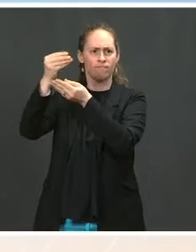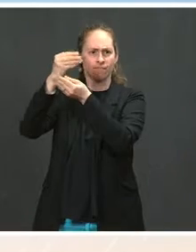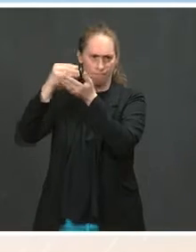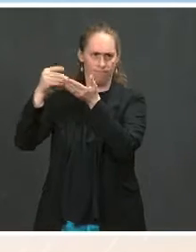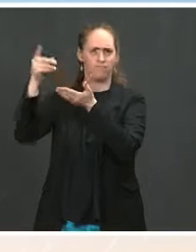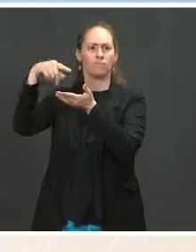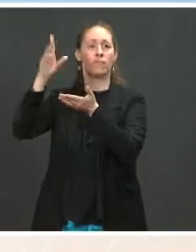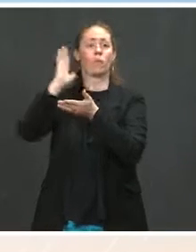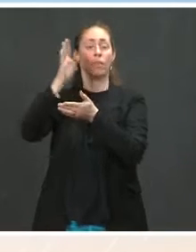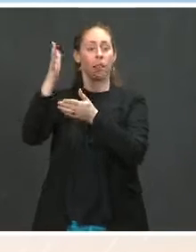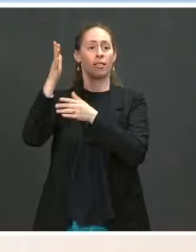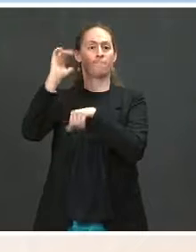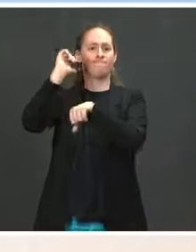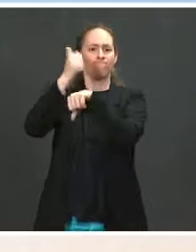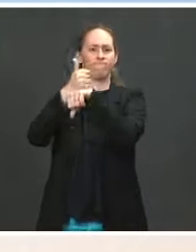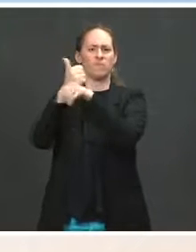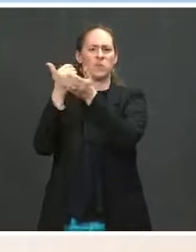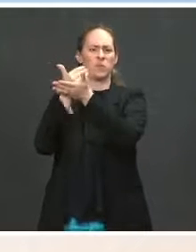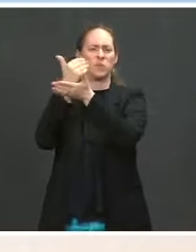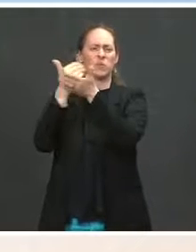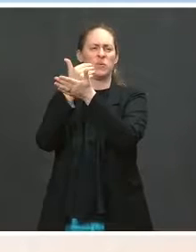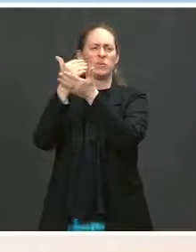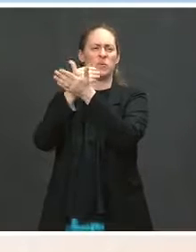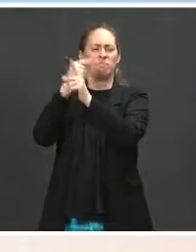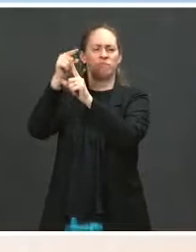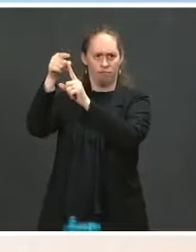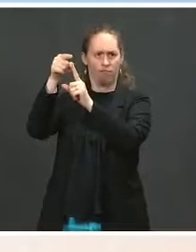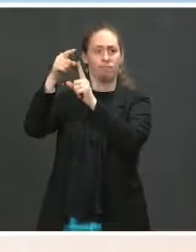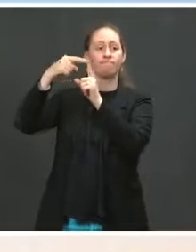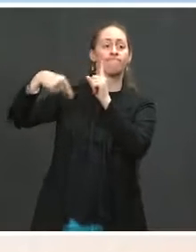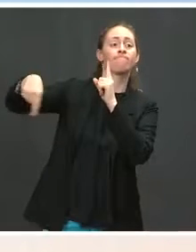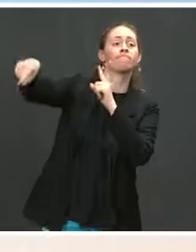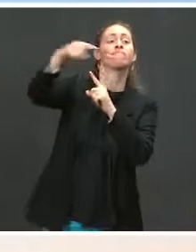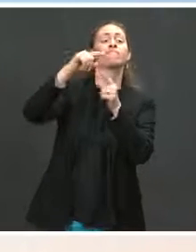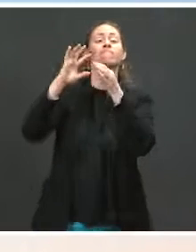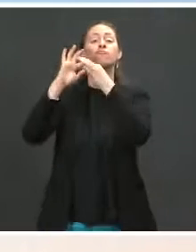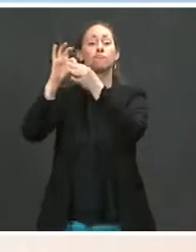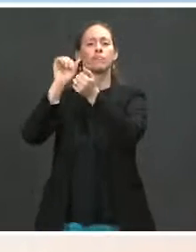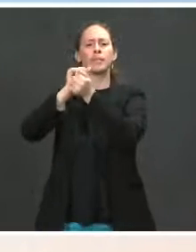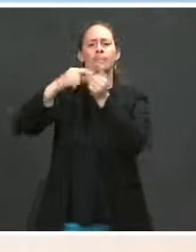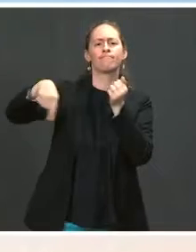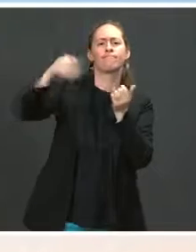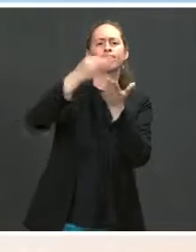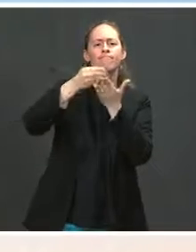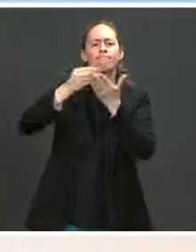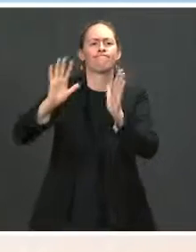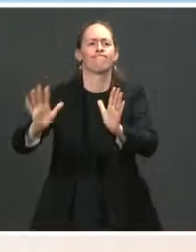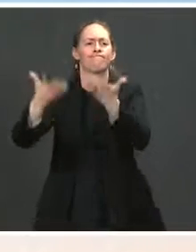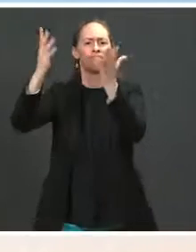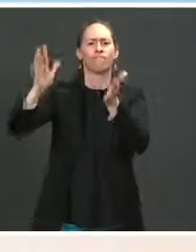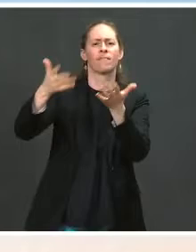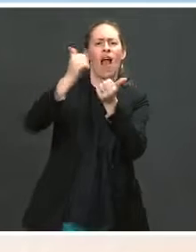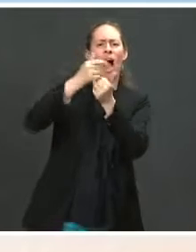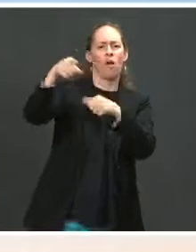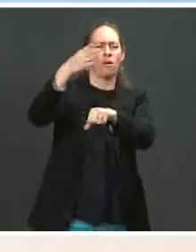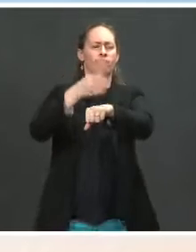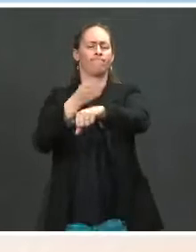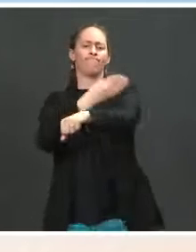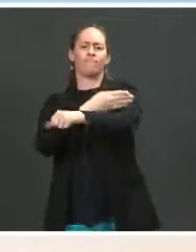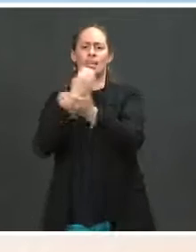Recovery Programs, to lead the Treasury Department's implementation of economic relief and recovery programs, including